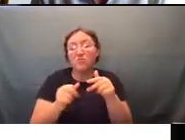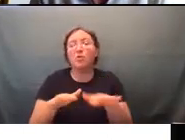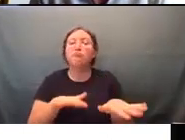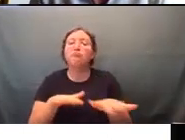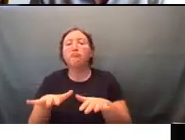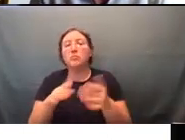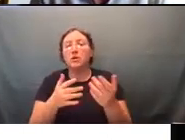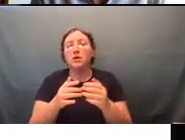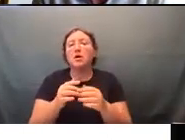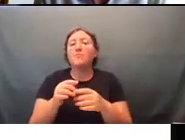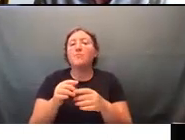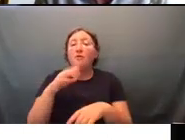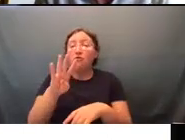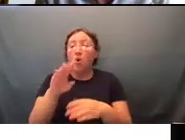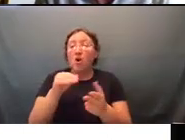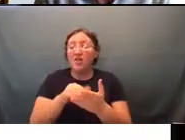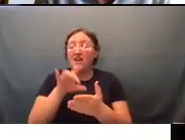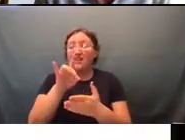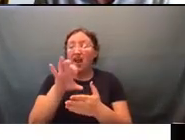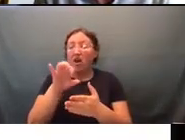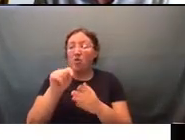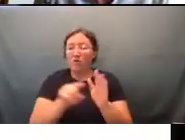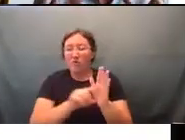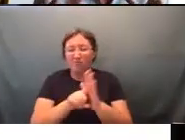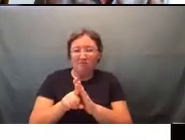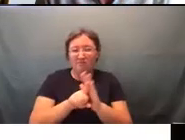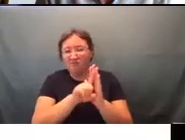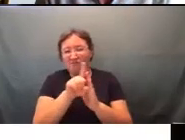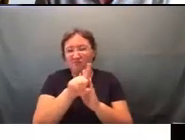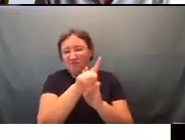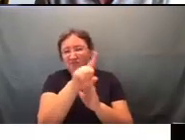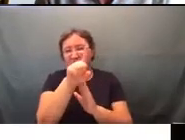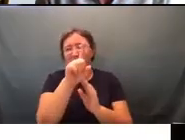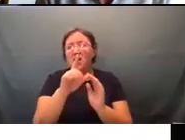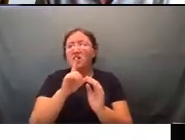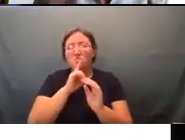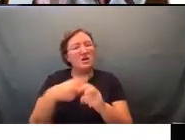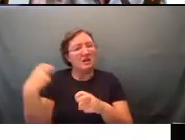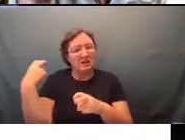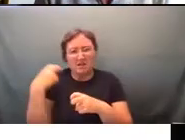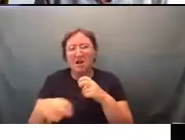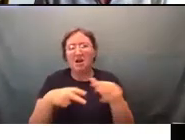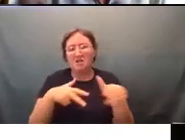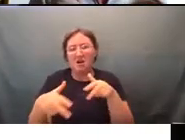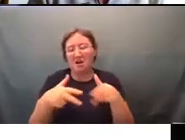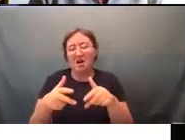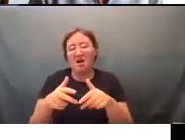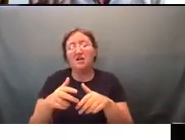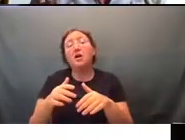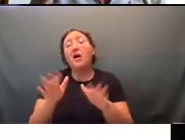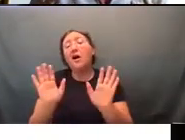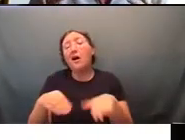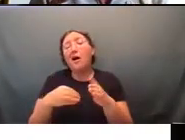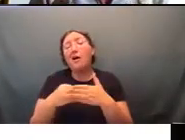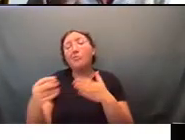a 4,800 foot elevation gain. So this is a super strenuous hike, not just like buy a plane ticket,